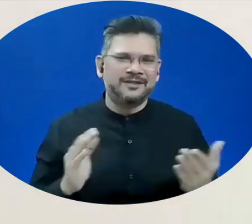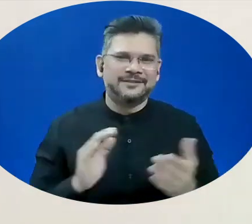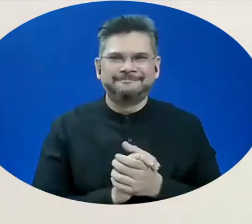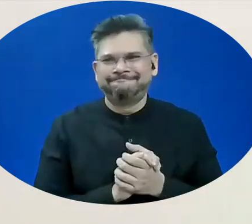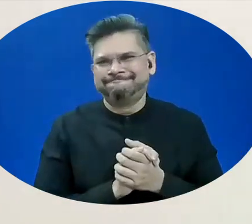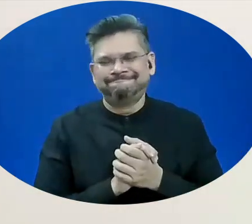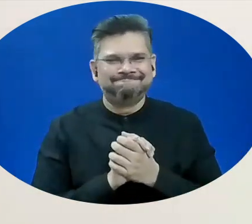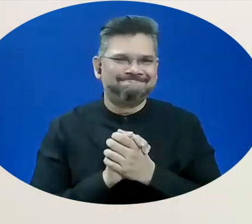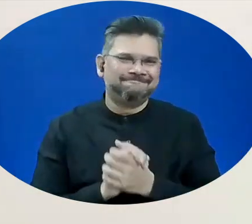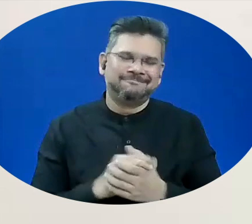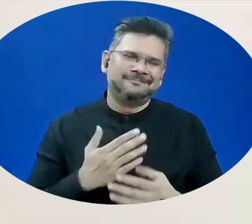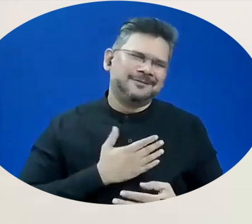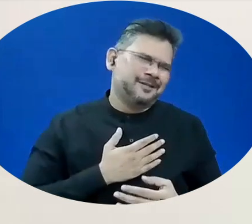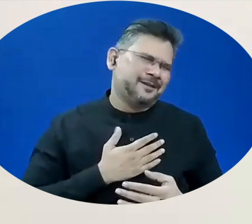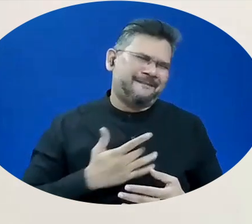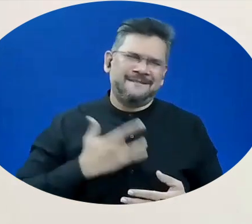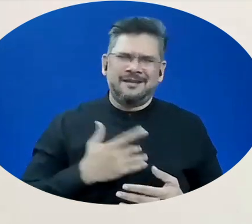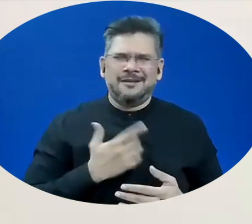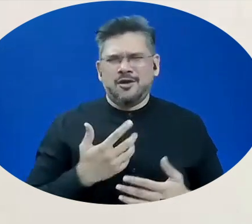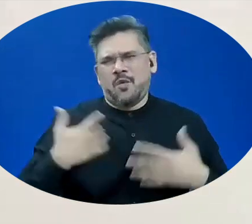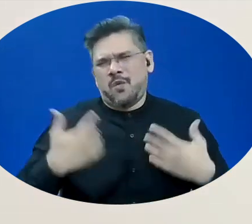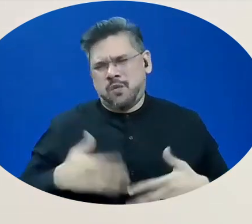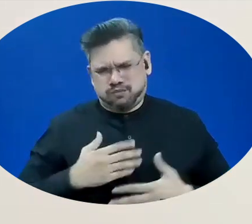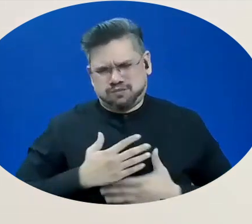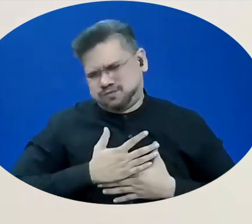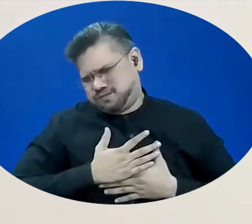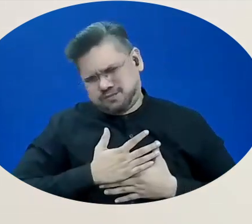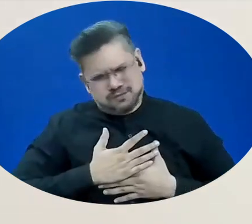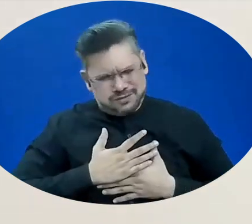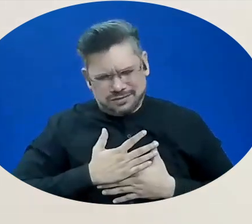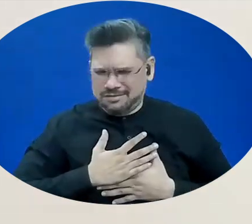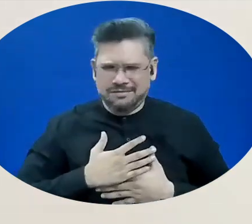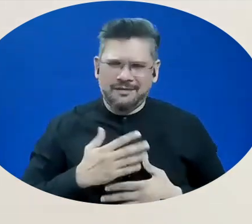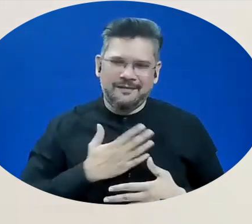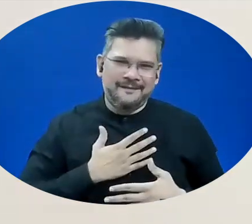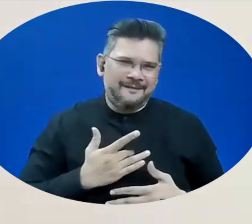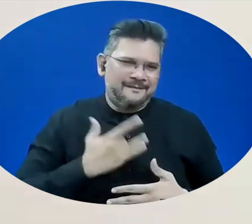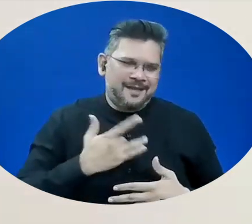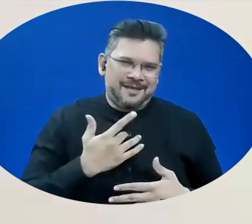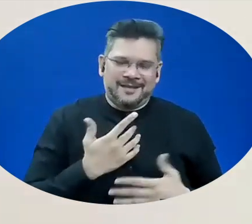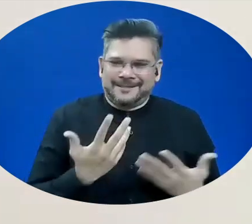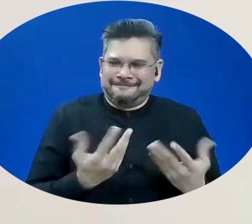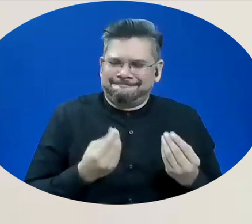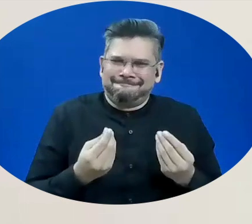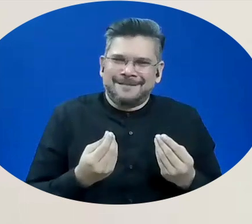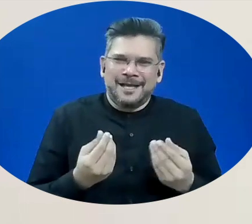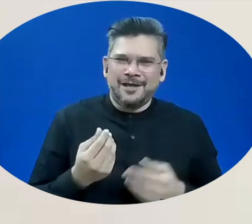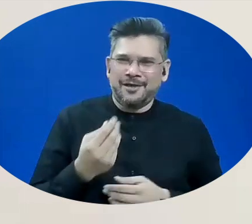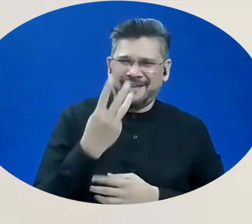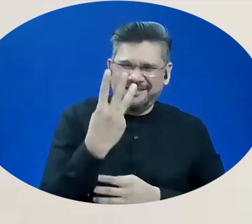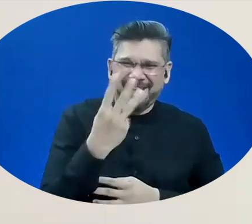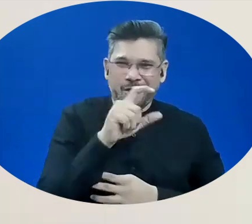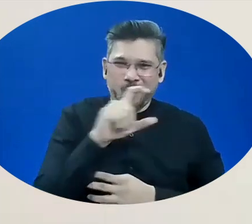I'm overwhelmed. I feel very humbled that we got this far in 3 weeks, and that everybody's been